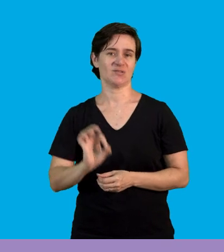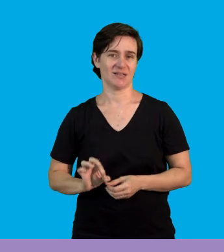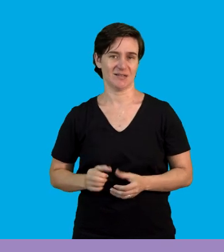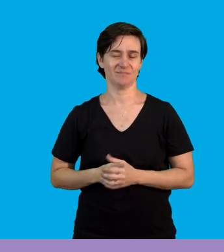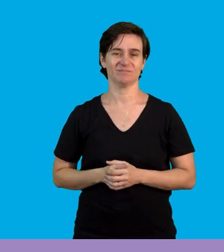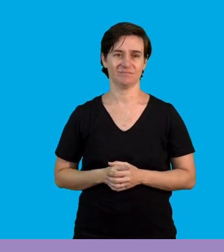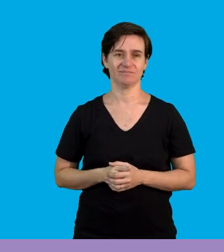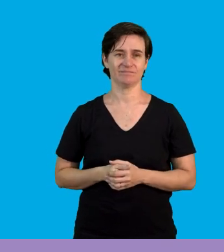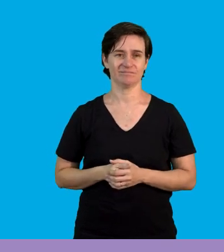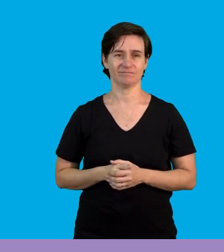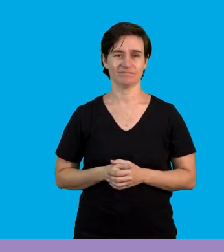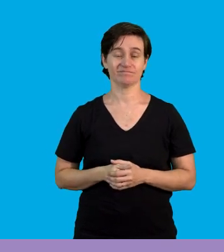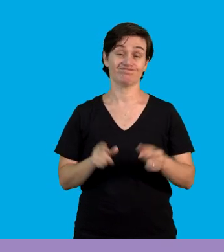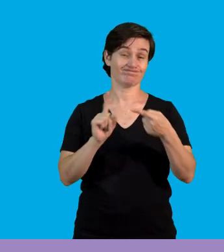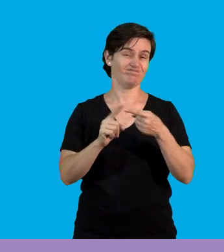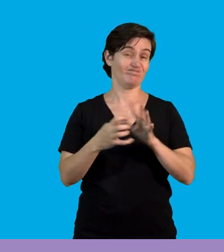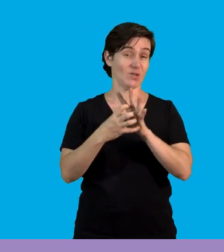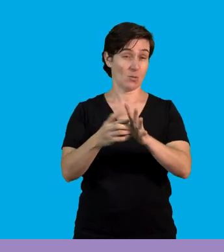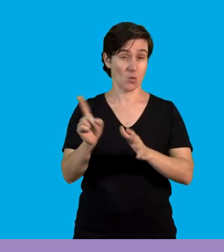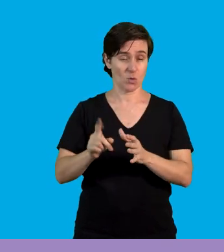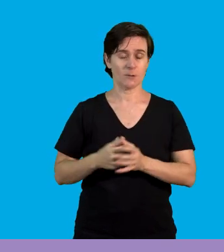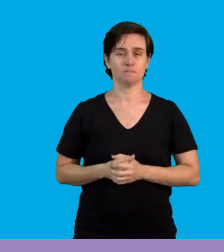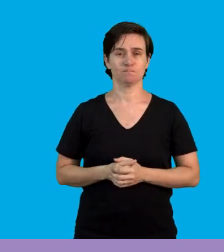Our first example then would be,